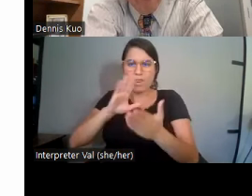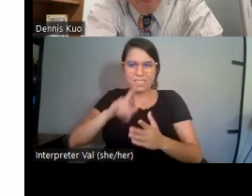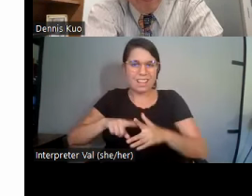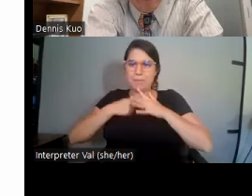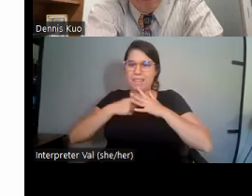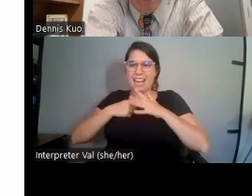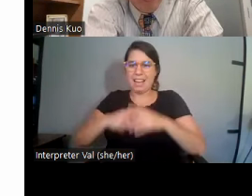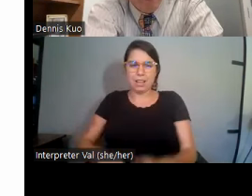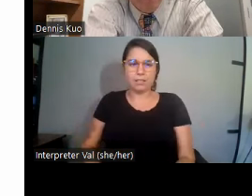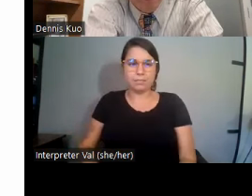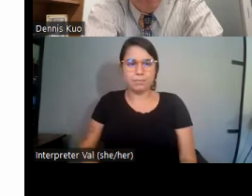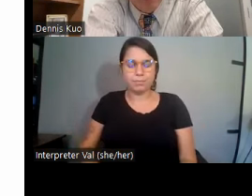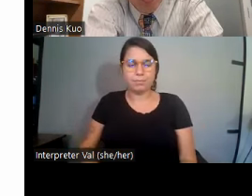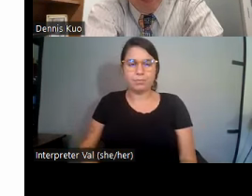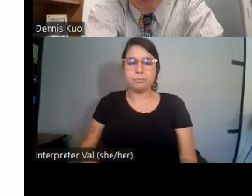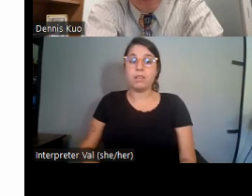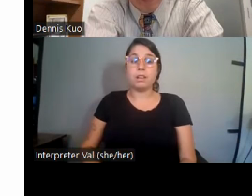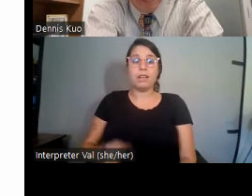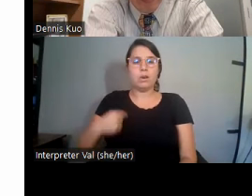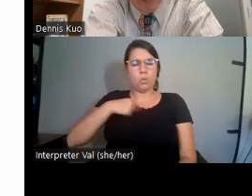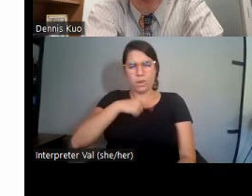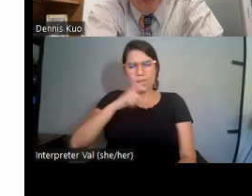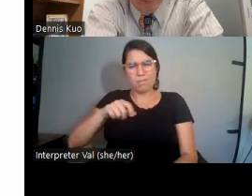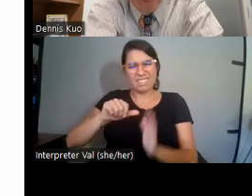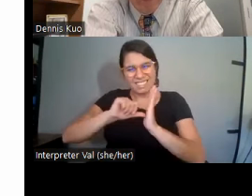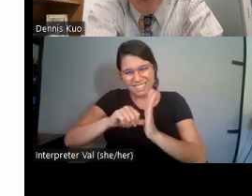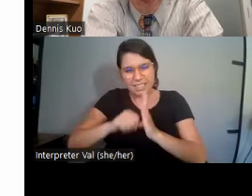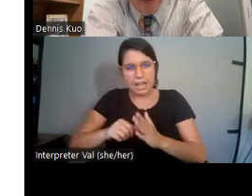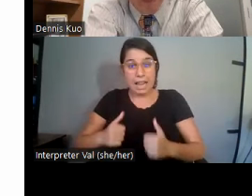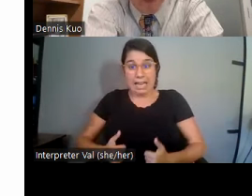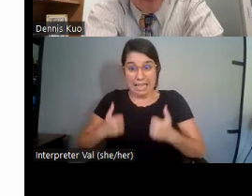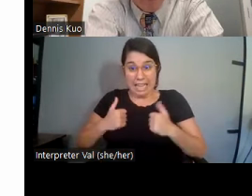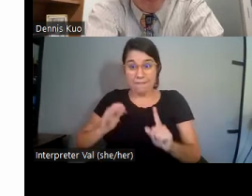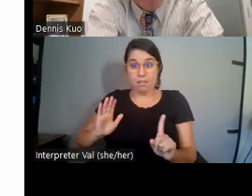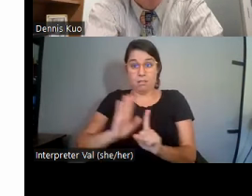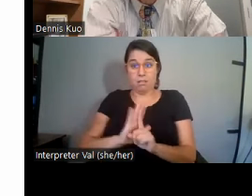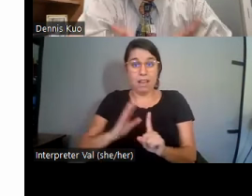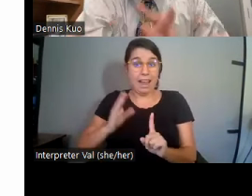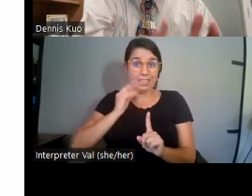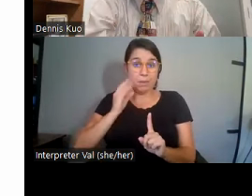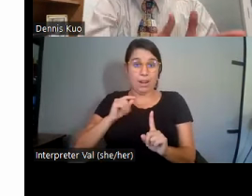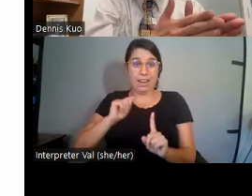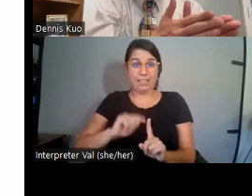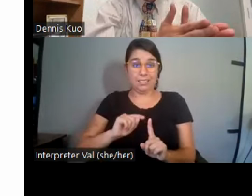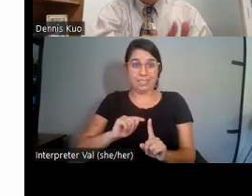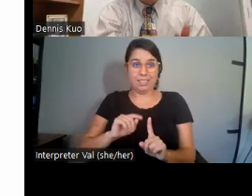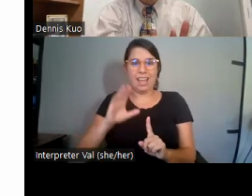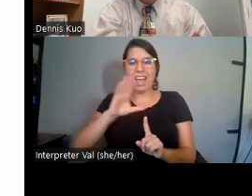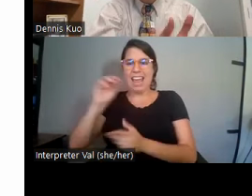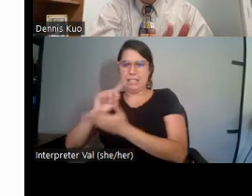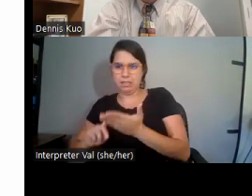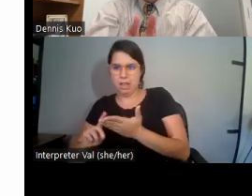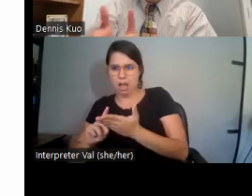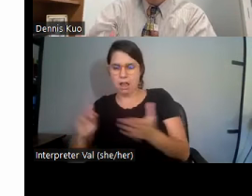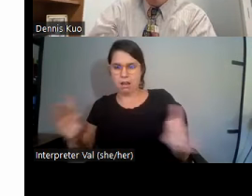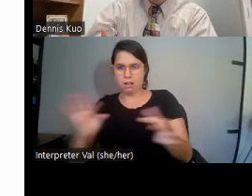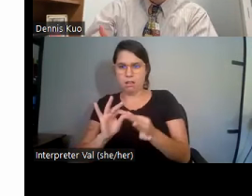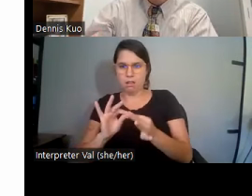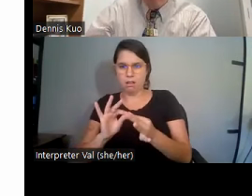an emphasis on lived experiences, journeys, and design. Lived experience talks about how not just going